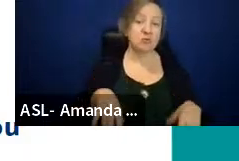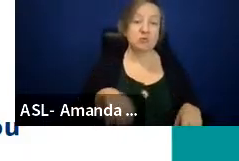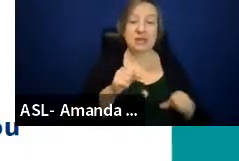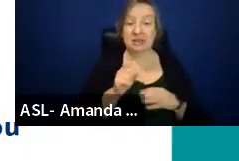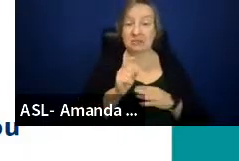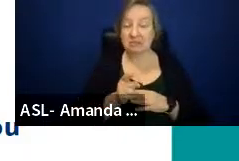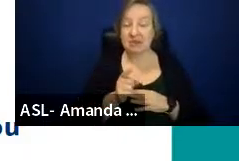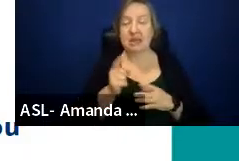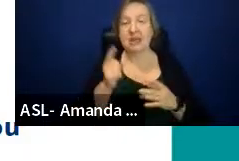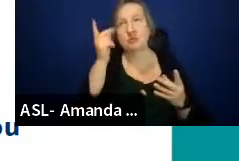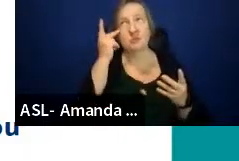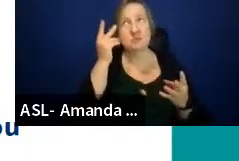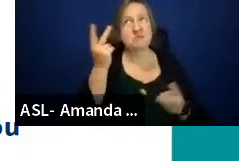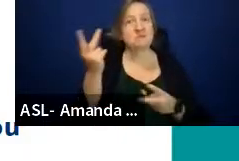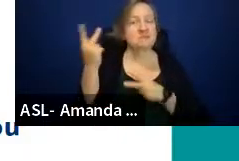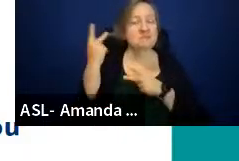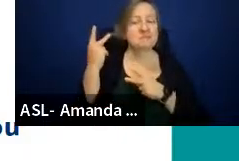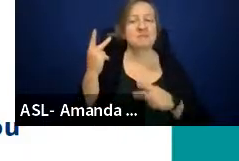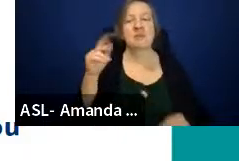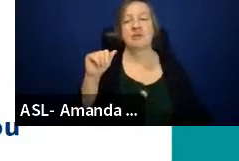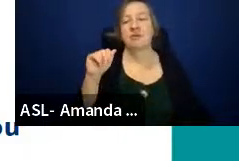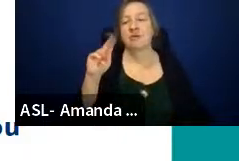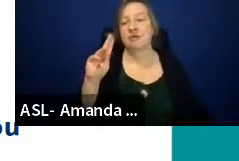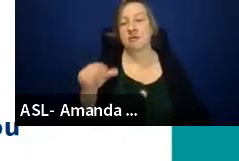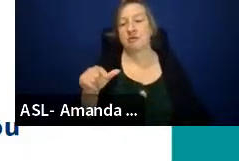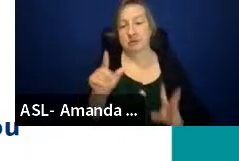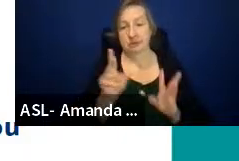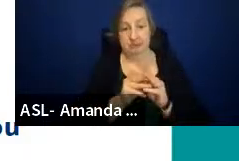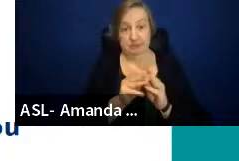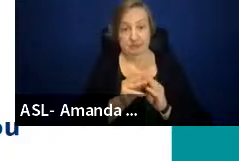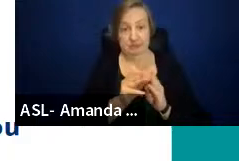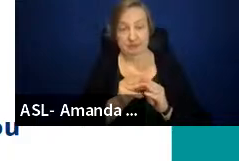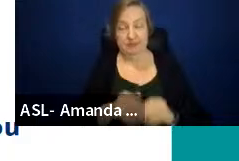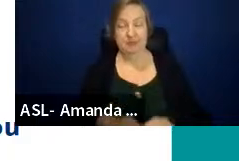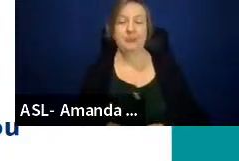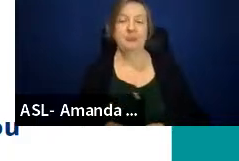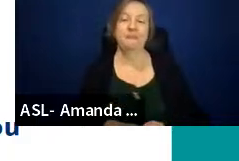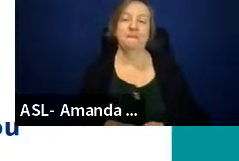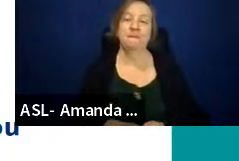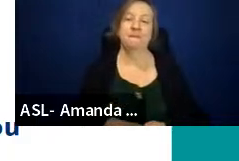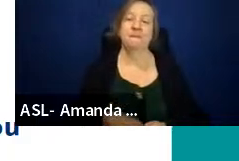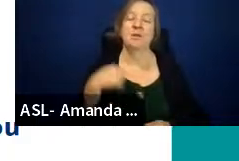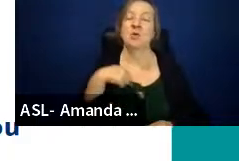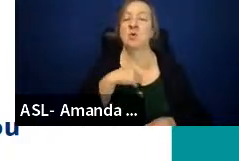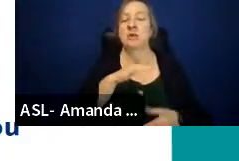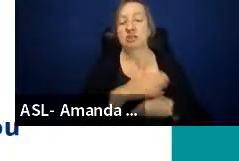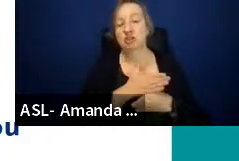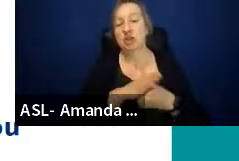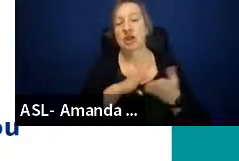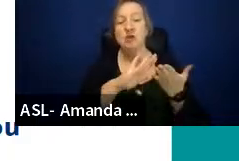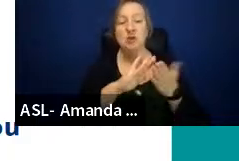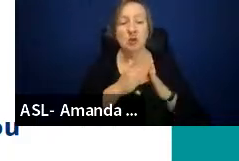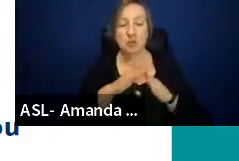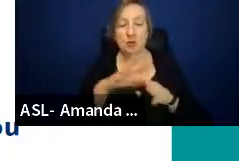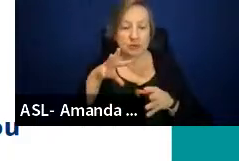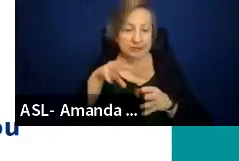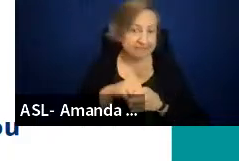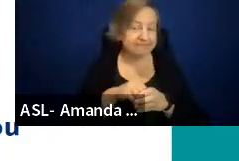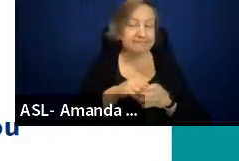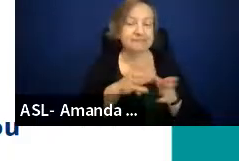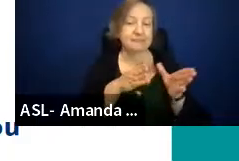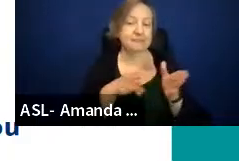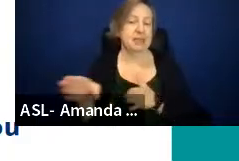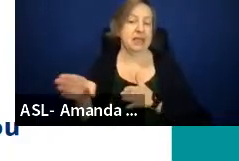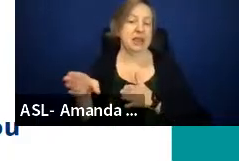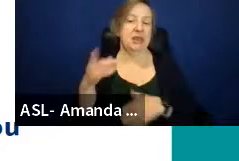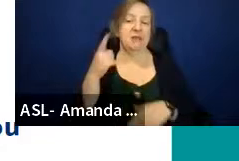for us to think back to our August meeting. We shared our community engagement plan for